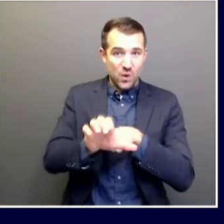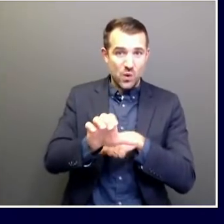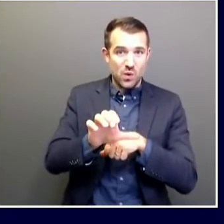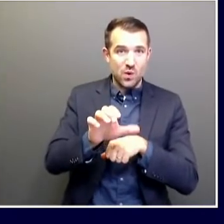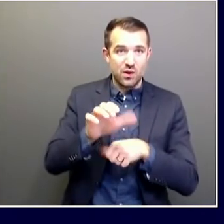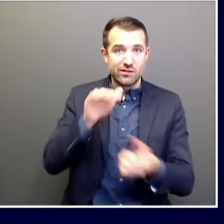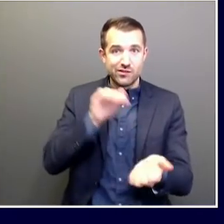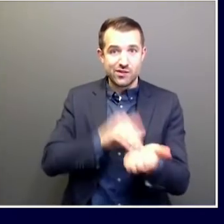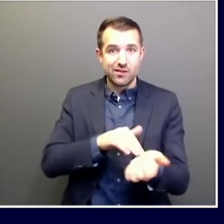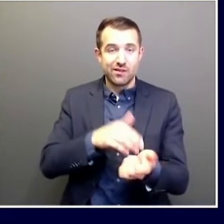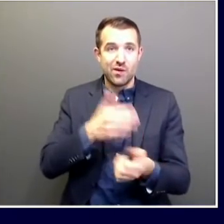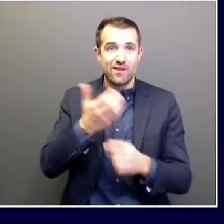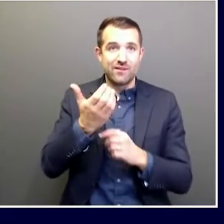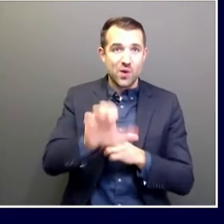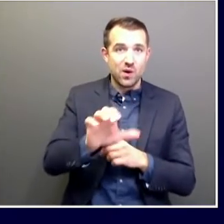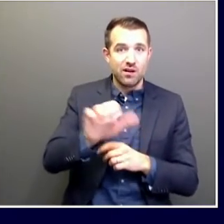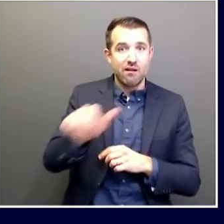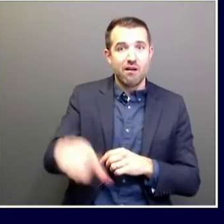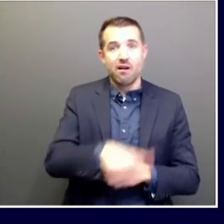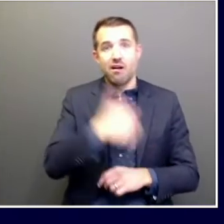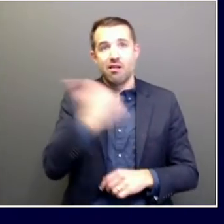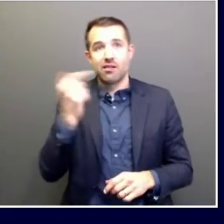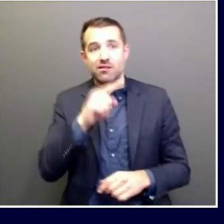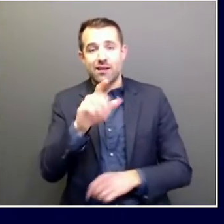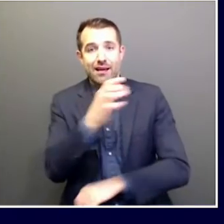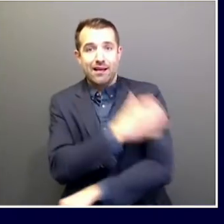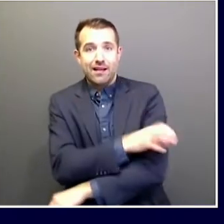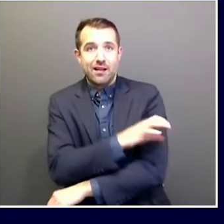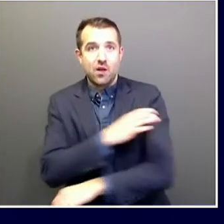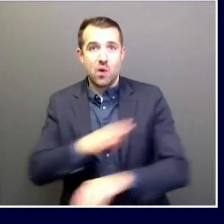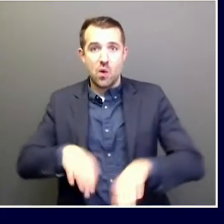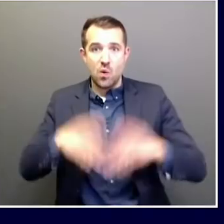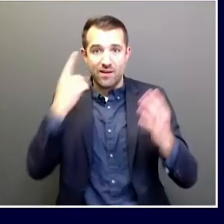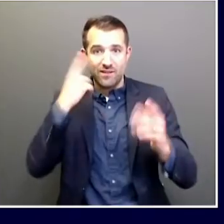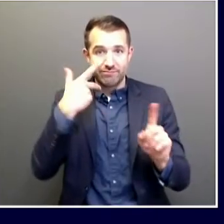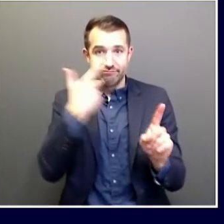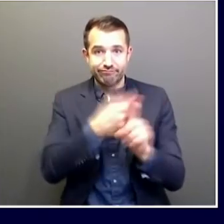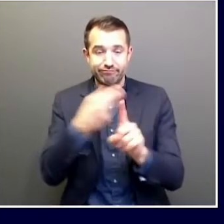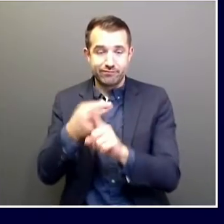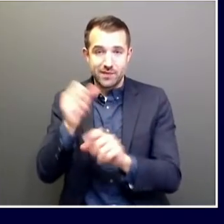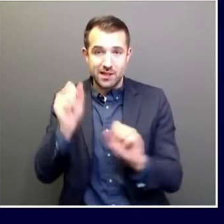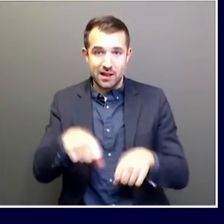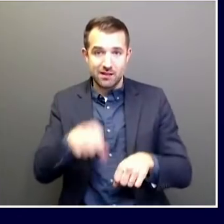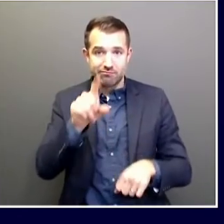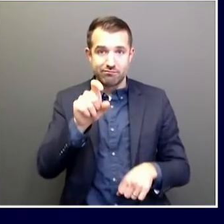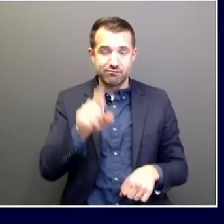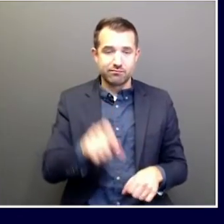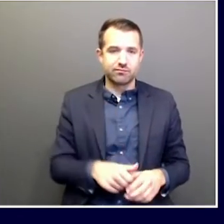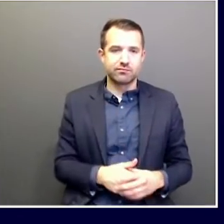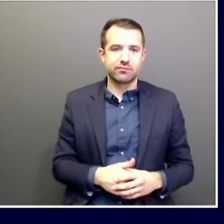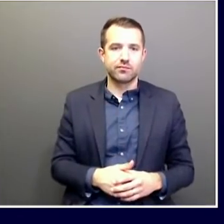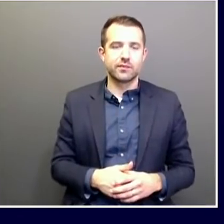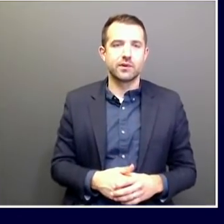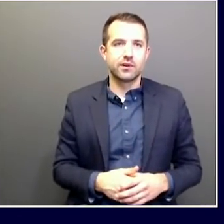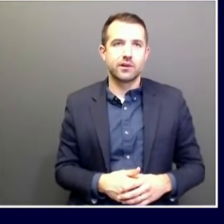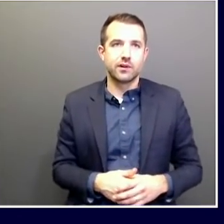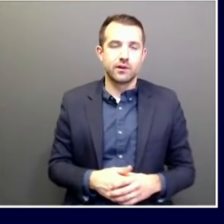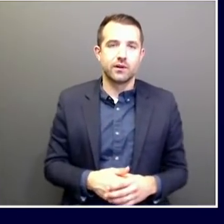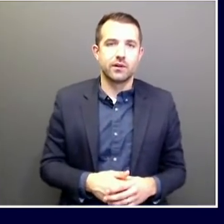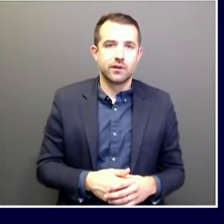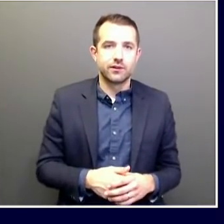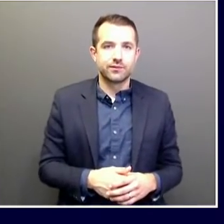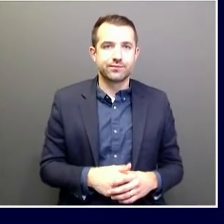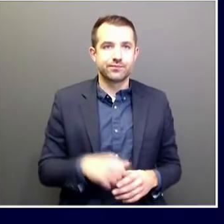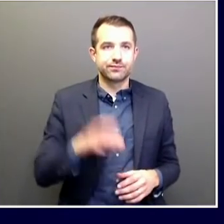year? Absolutely, Amy. As we've talked about here, we've done just that in the Calais area, for example, where there was a